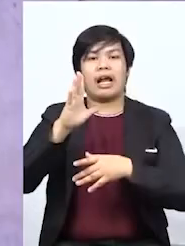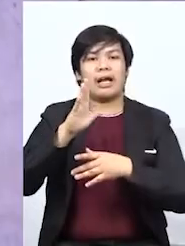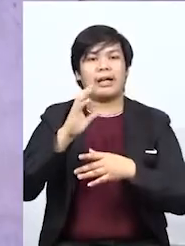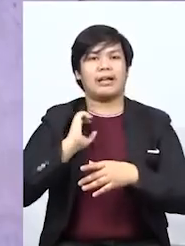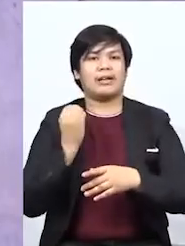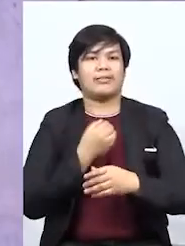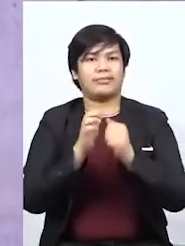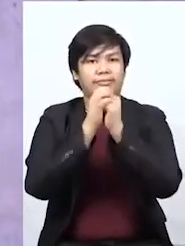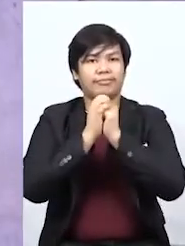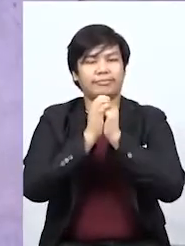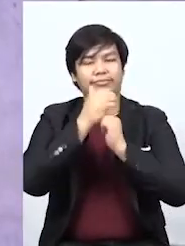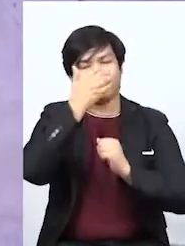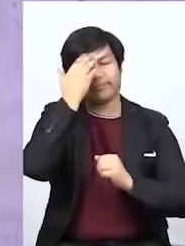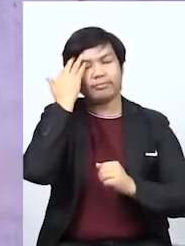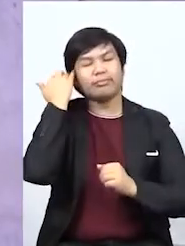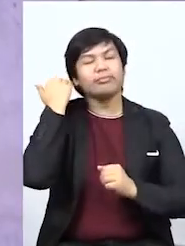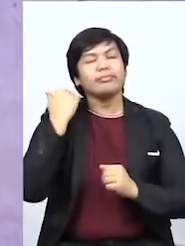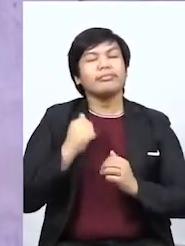prayer